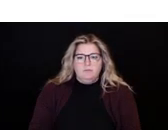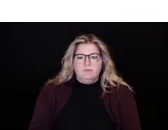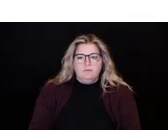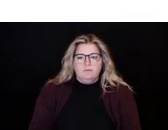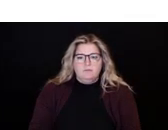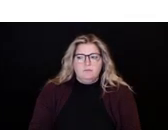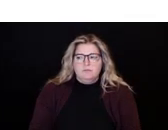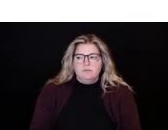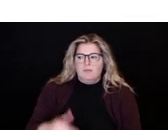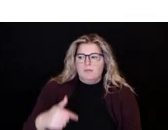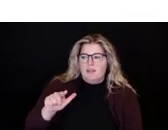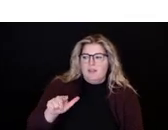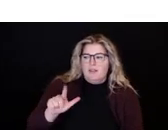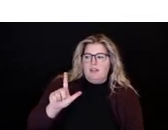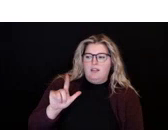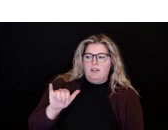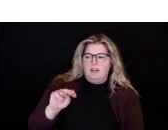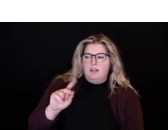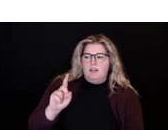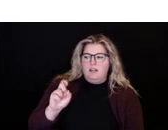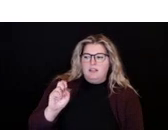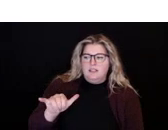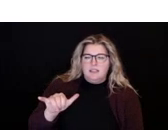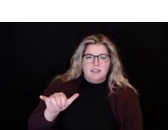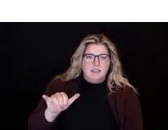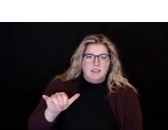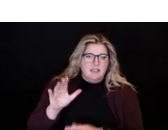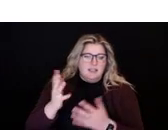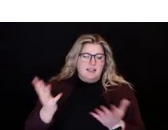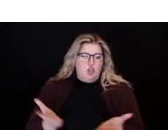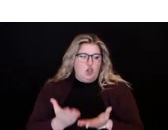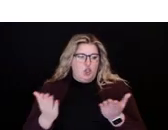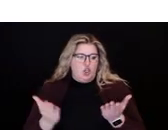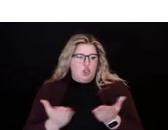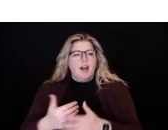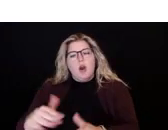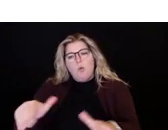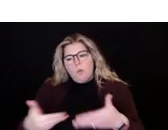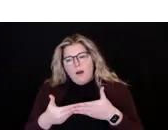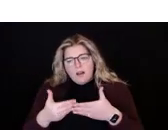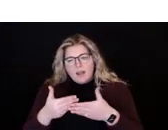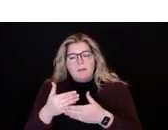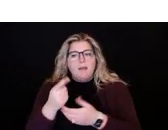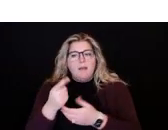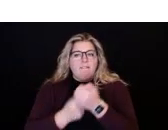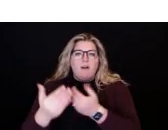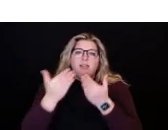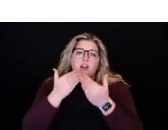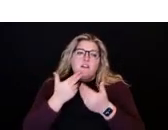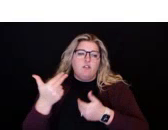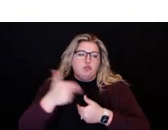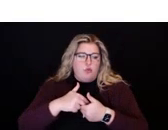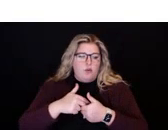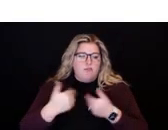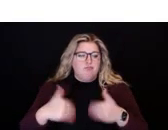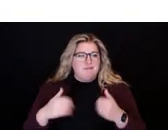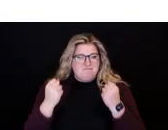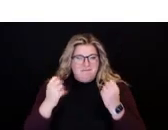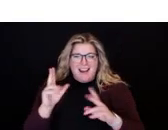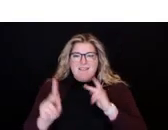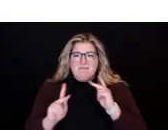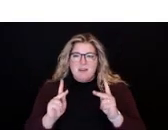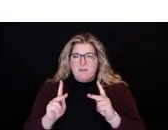This is Lindsay speaking from CapTech. Welcome everyone, and thank you so much for joining us today. I see we have a nice crowd here